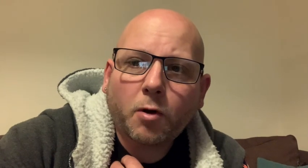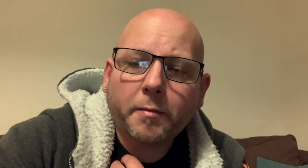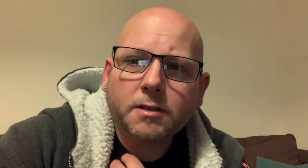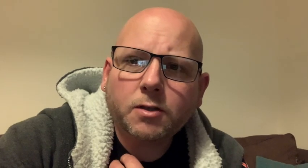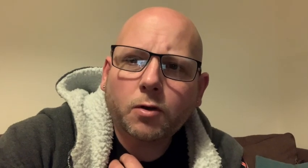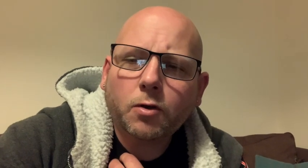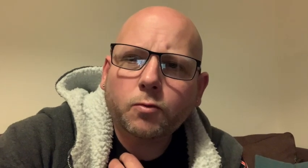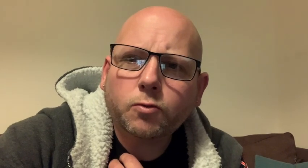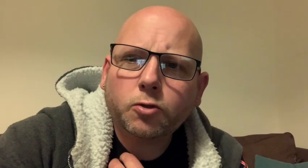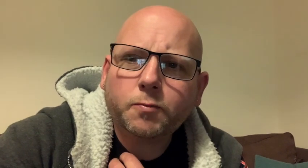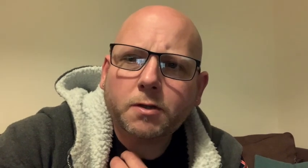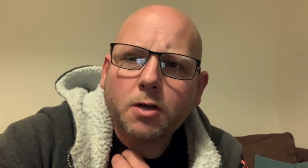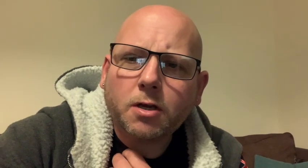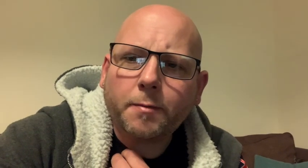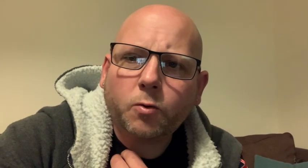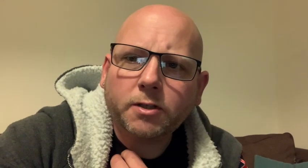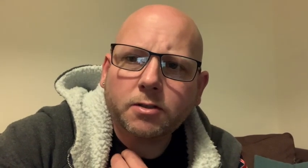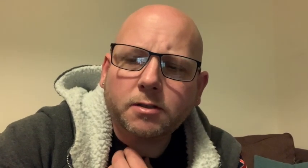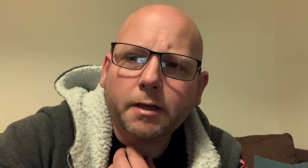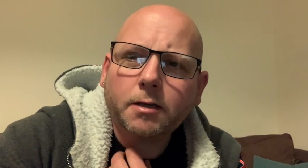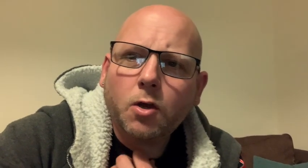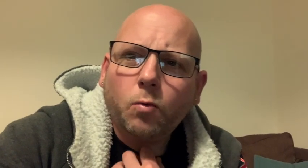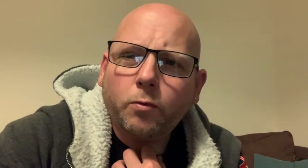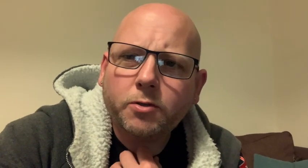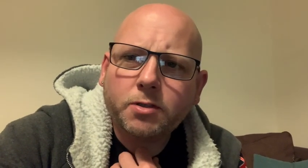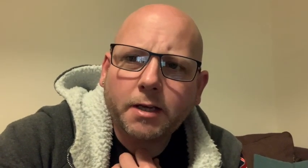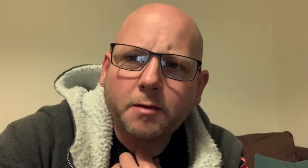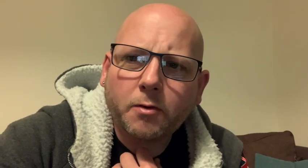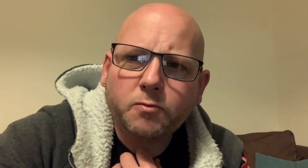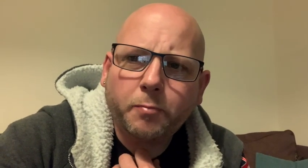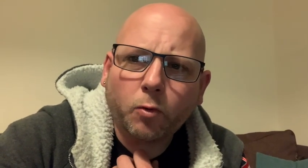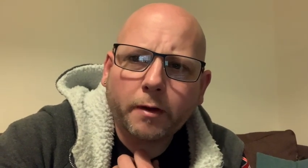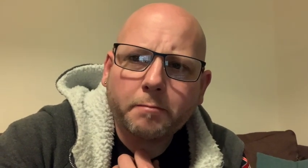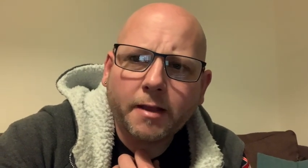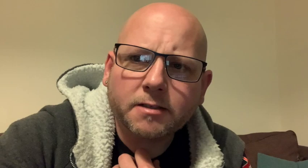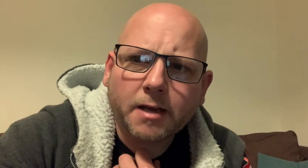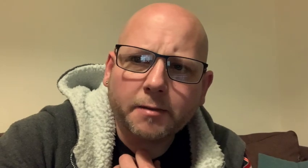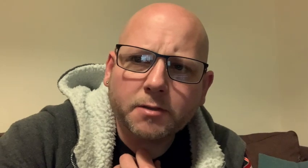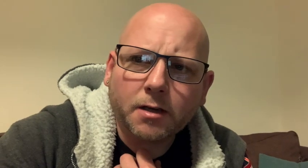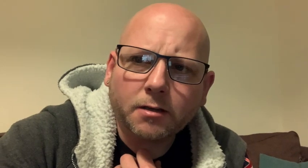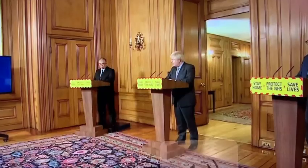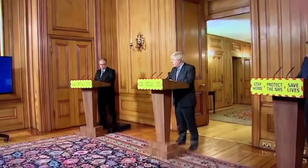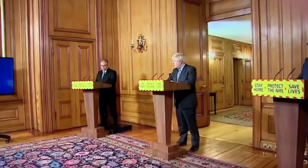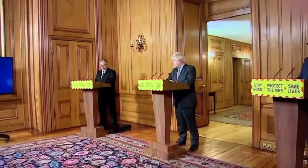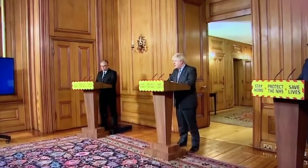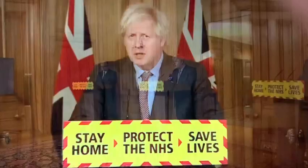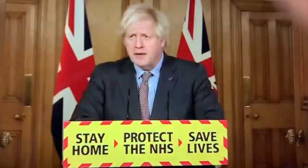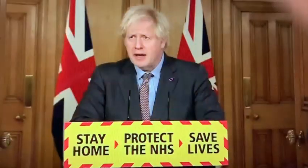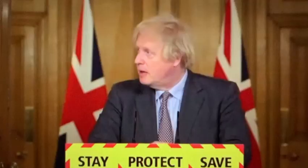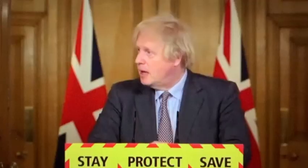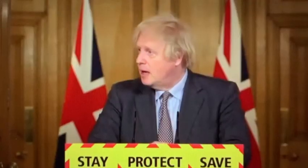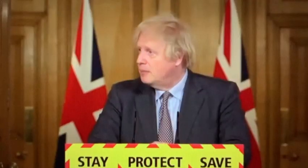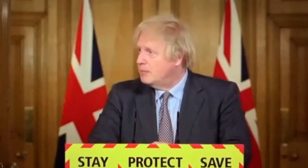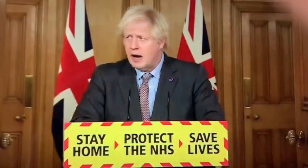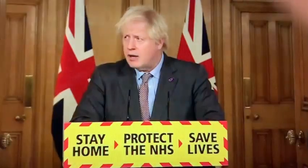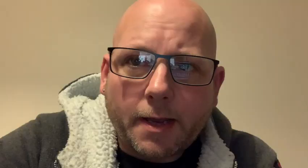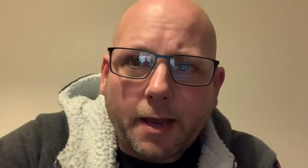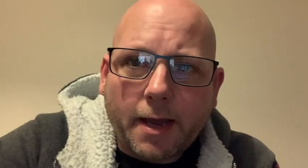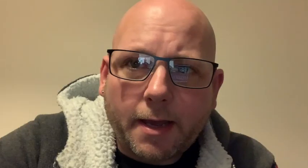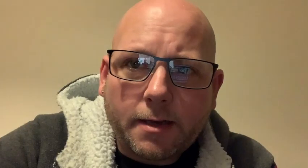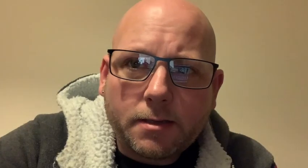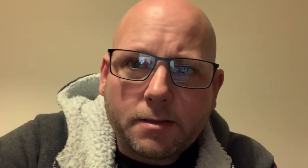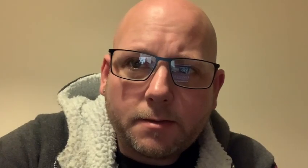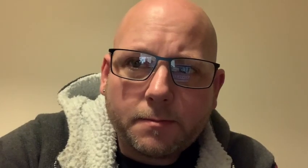Yeah, thank you, Prime Minister. Just a couple of questions today. What would you say the most boring men's names are? A really good question there.